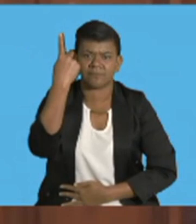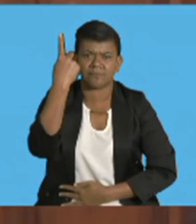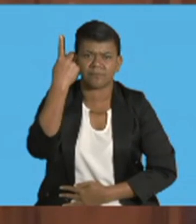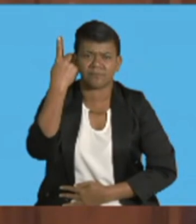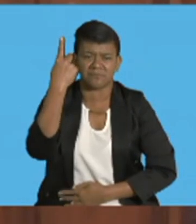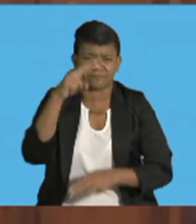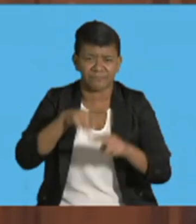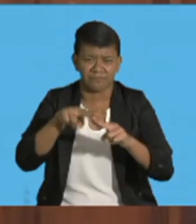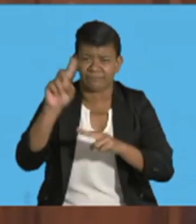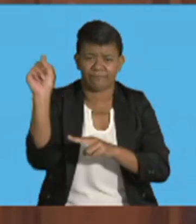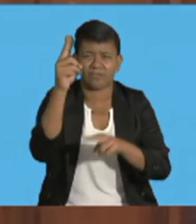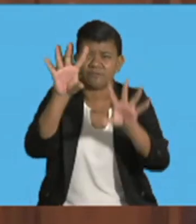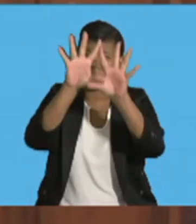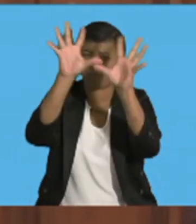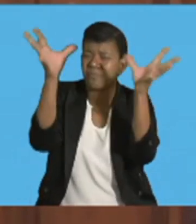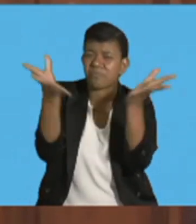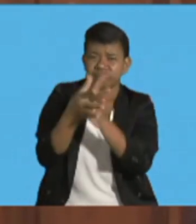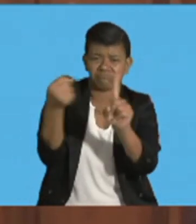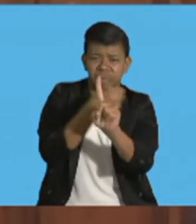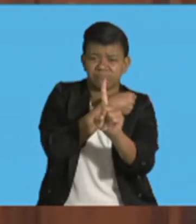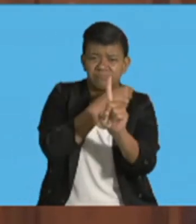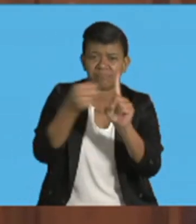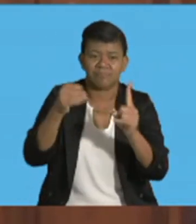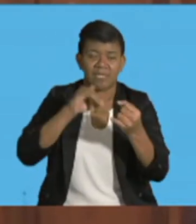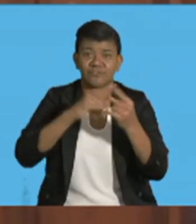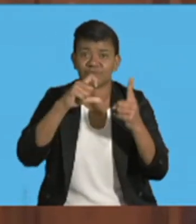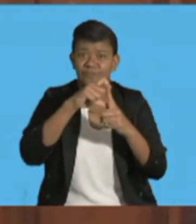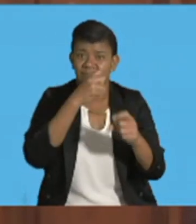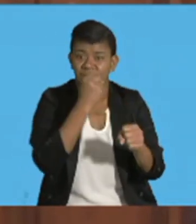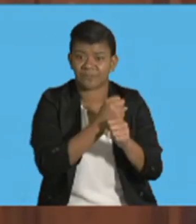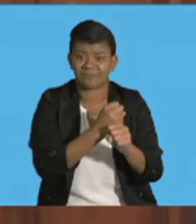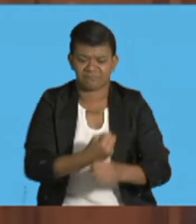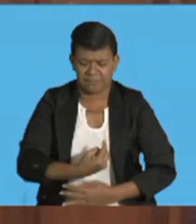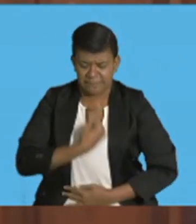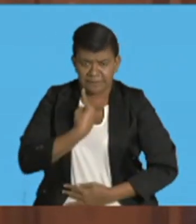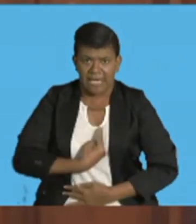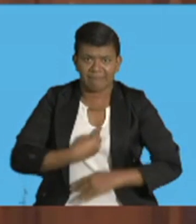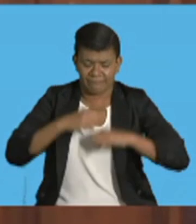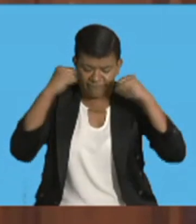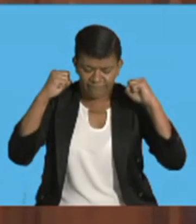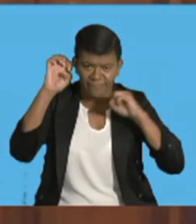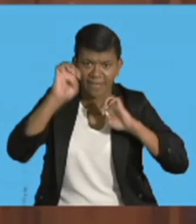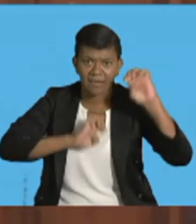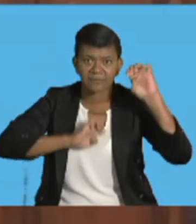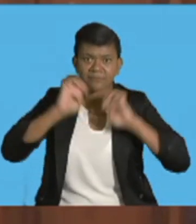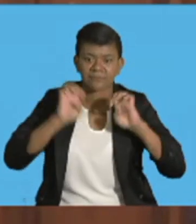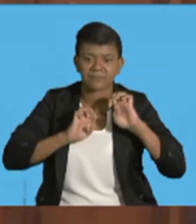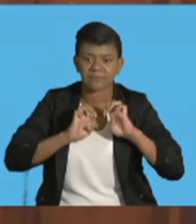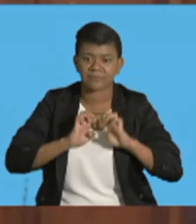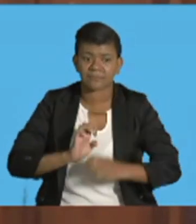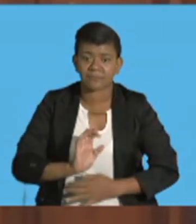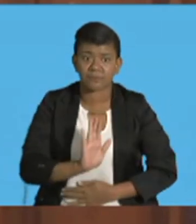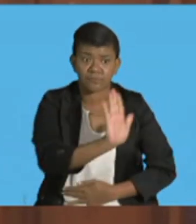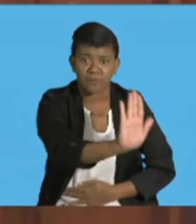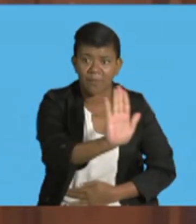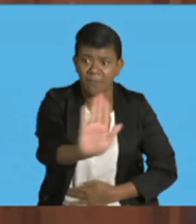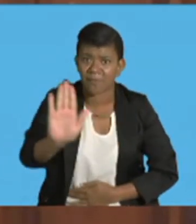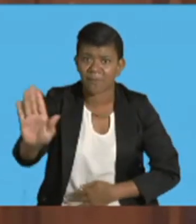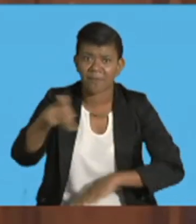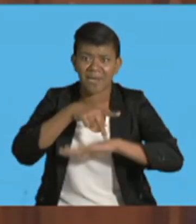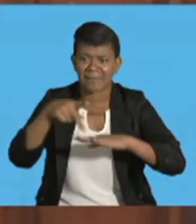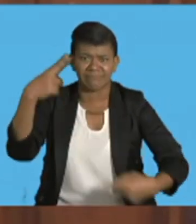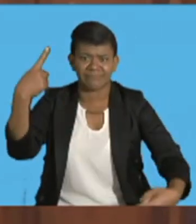Goals are our blueprint for a fair globalization built on prosperous, peaceful and resilient societies on a healthy